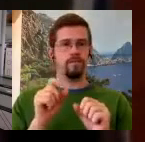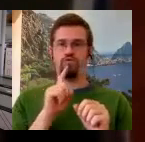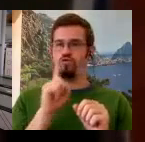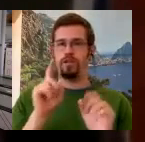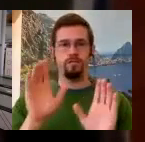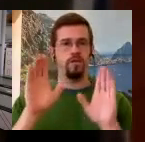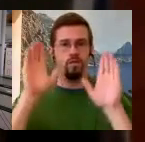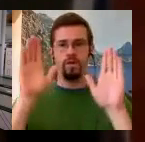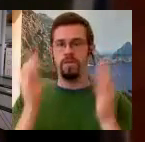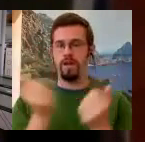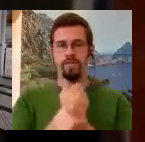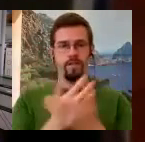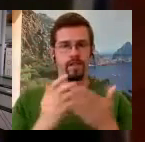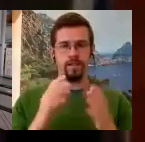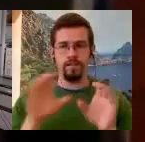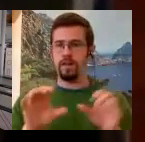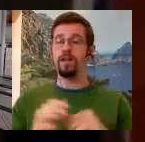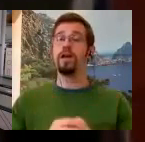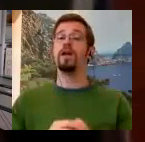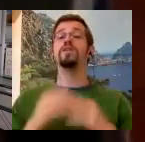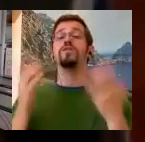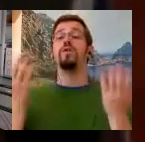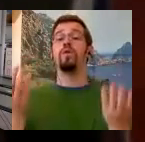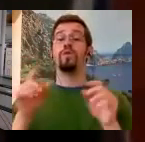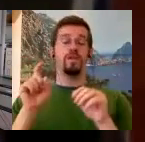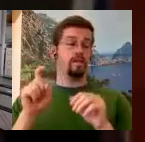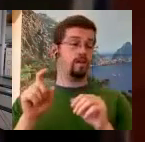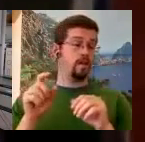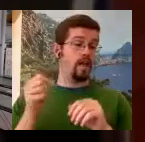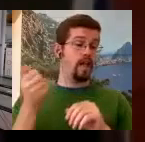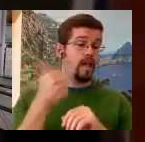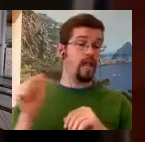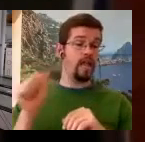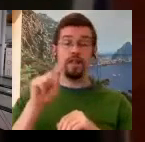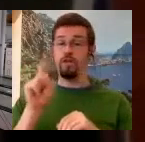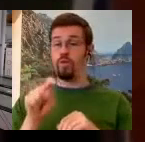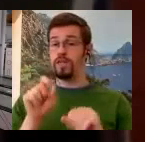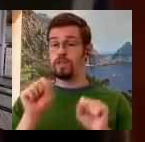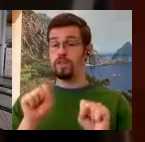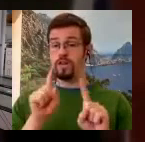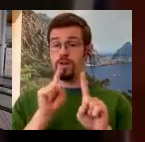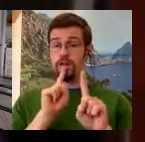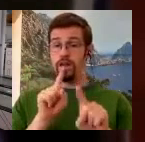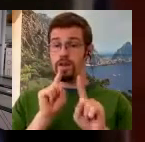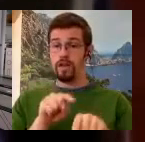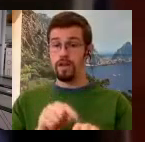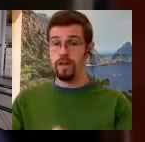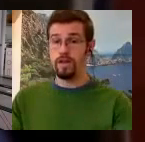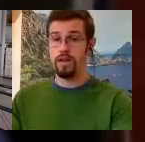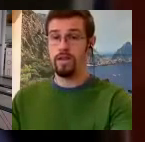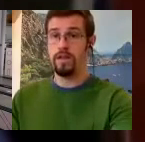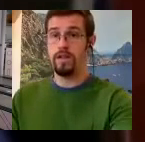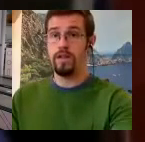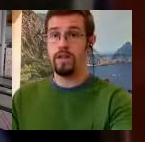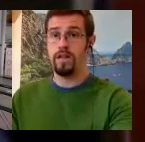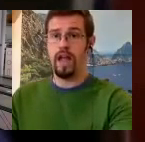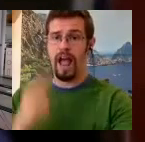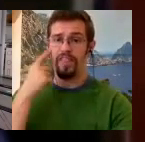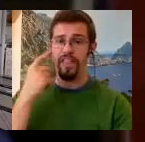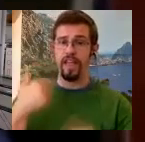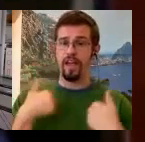So let's go on. Any other questions you can answer? We have another 10 minutes, I think, Steve, so this is good. Can you go through